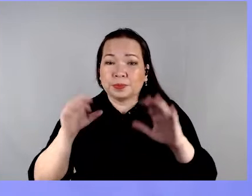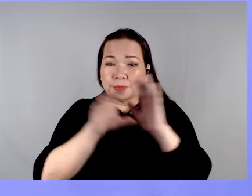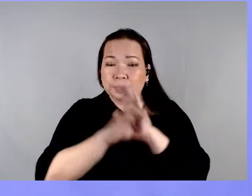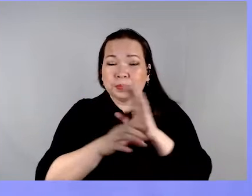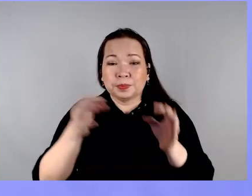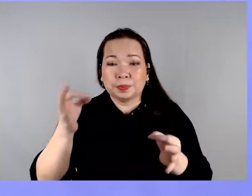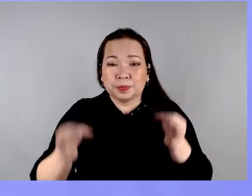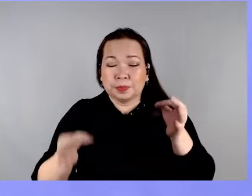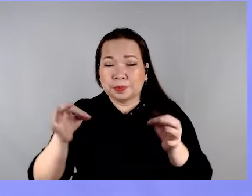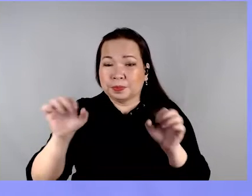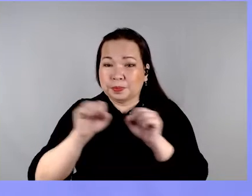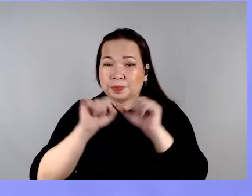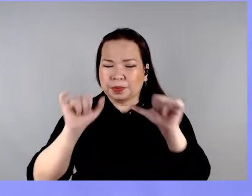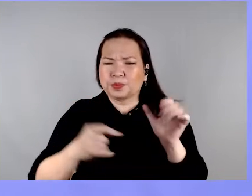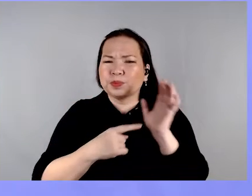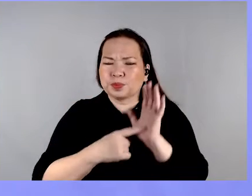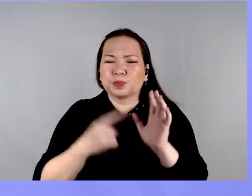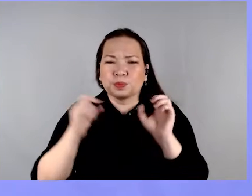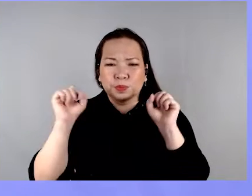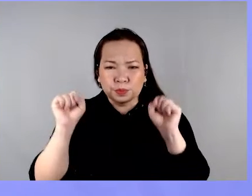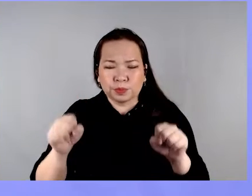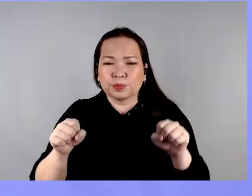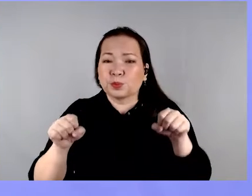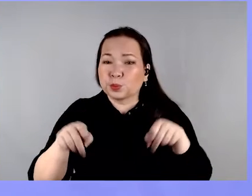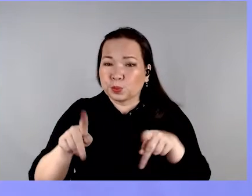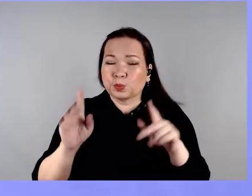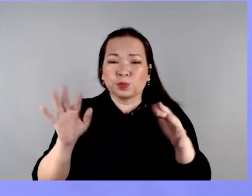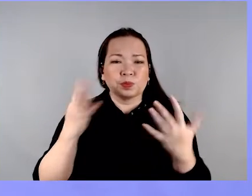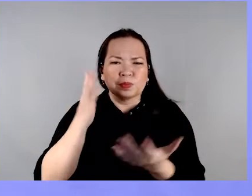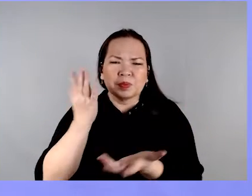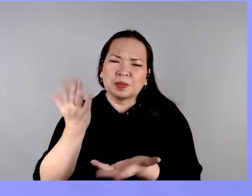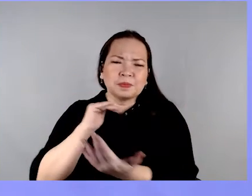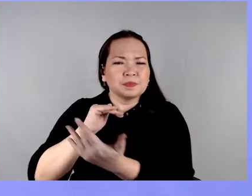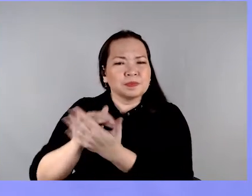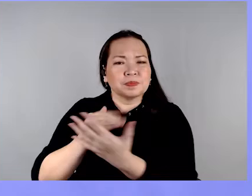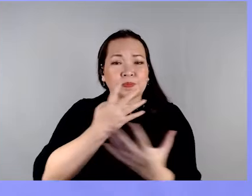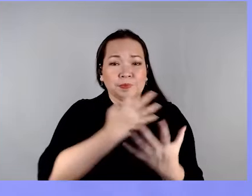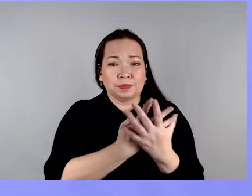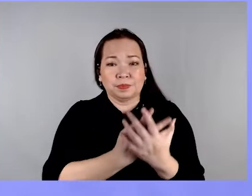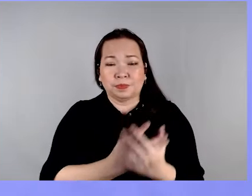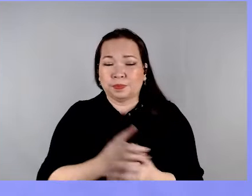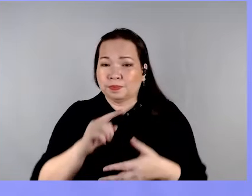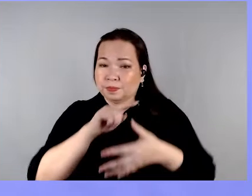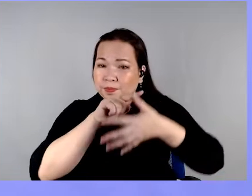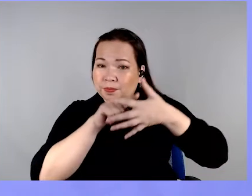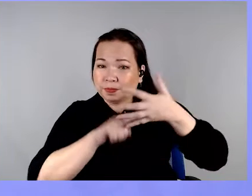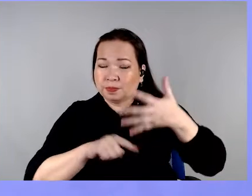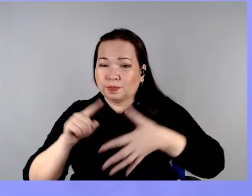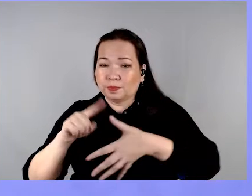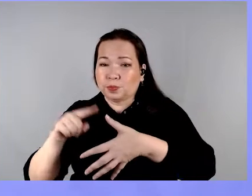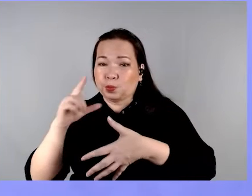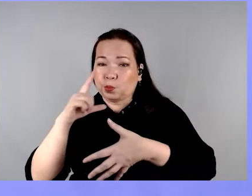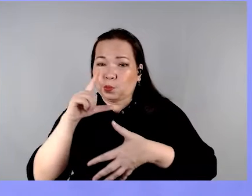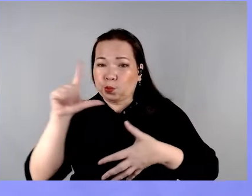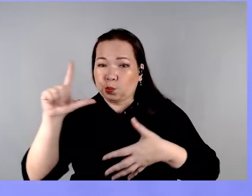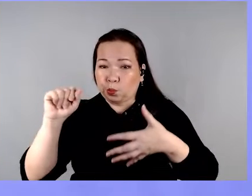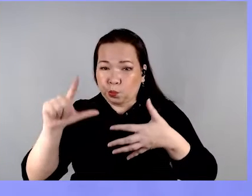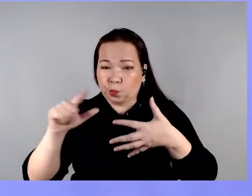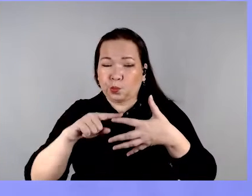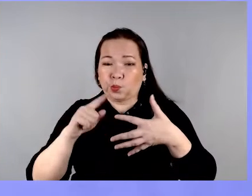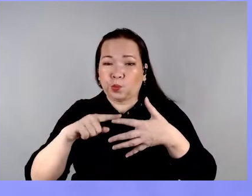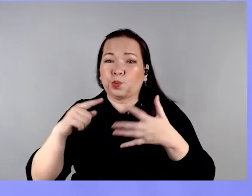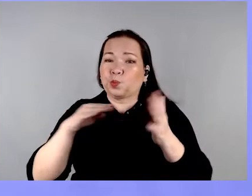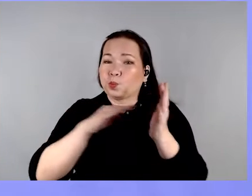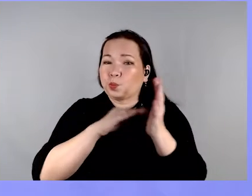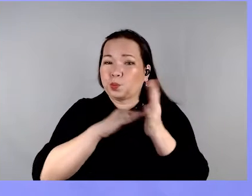of the criminal justice system can show us areas of opportunity to avoid detention. The pillars are law